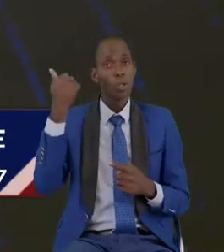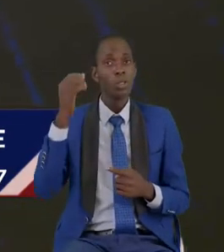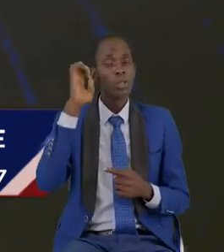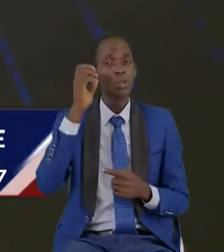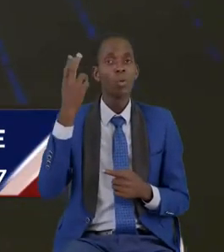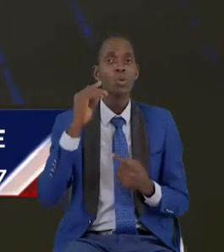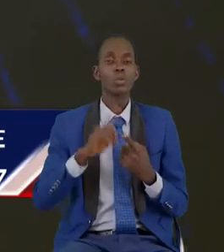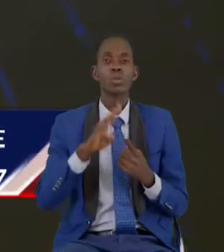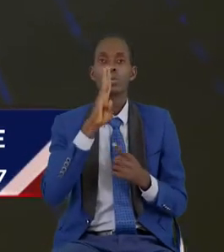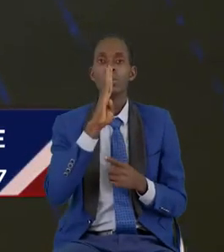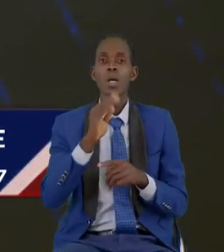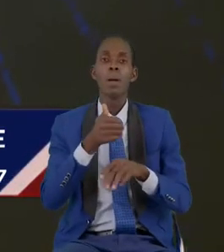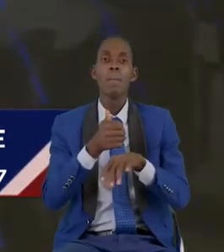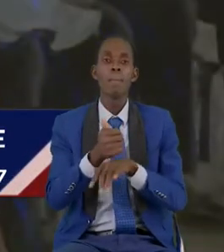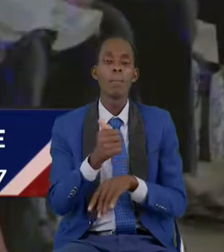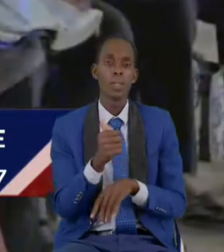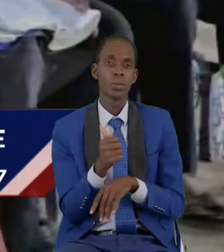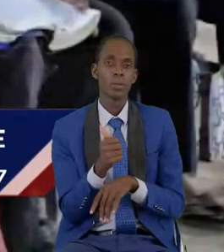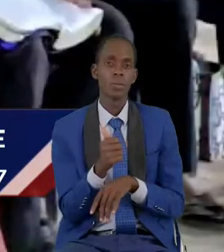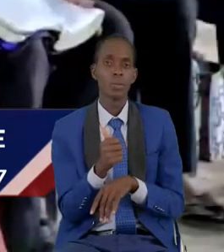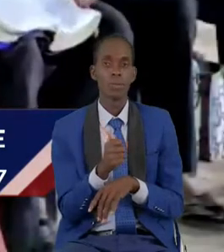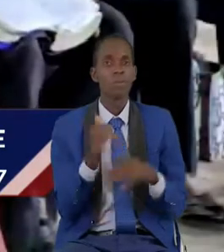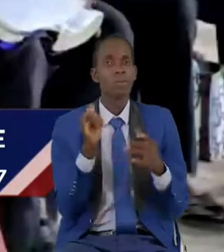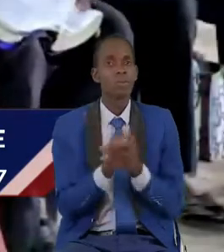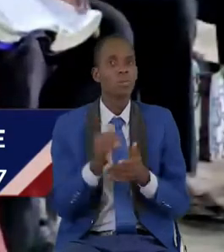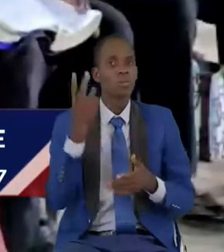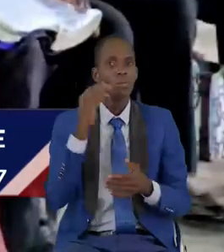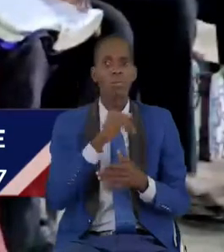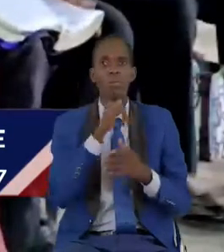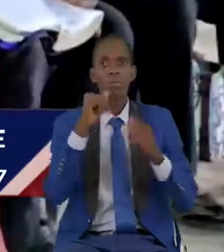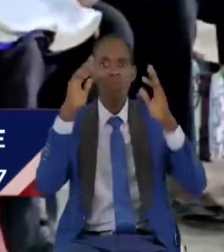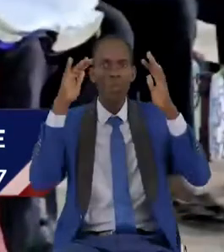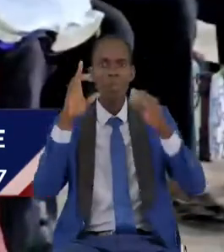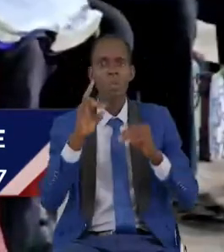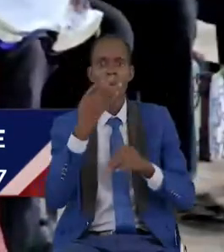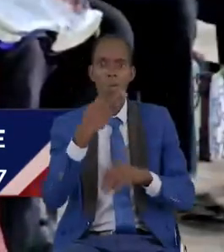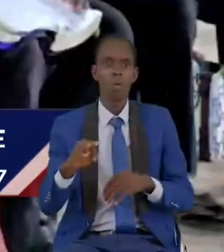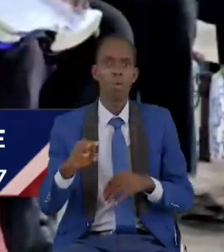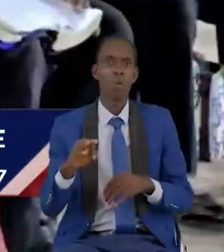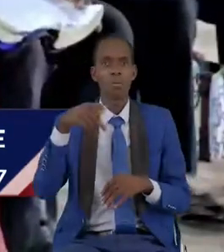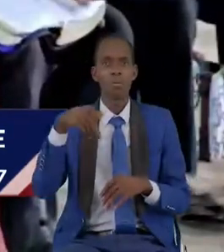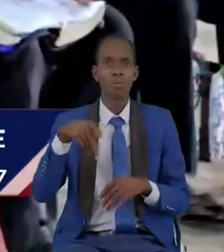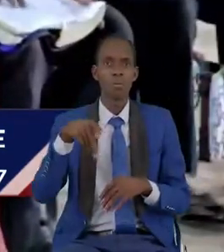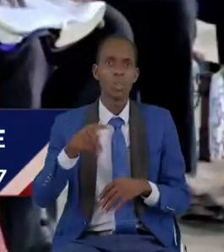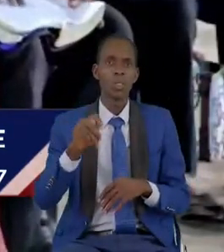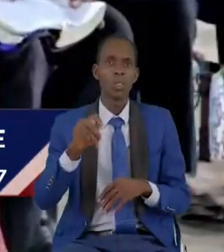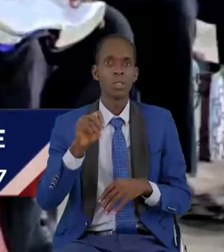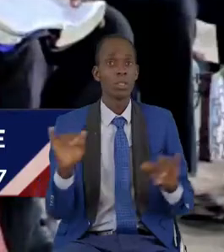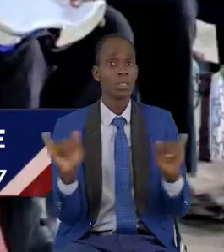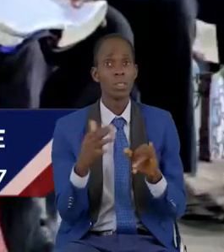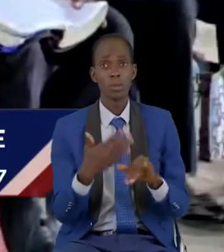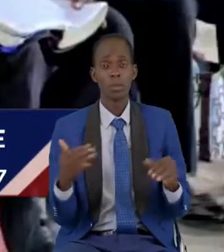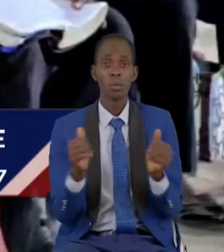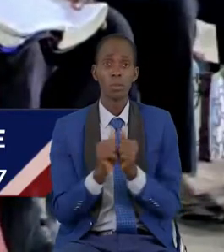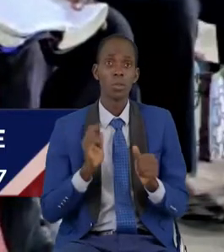blamed. That wasn't expected of Peter. The same thing with us, any of